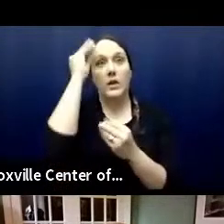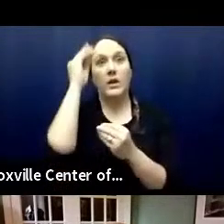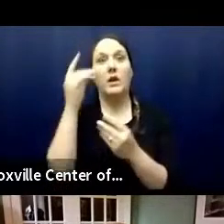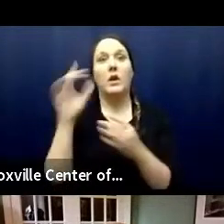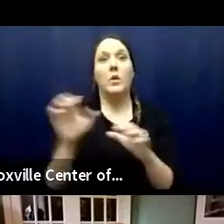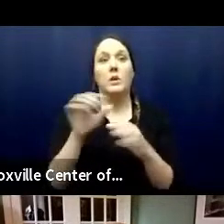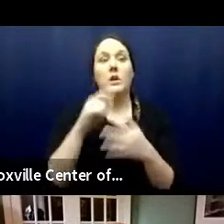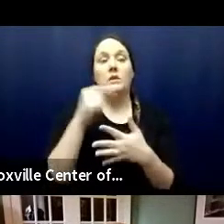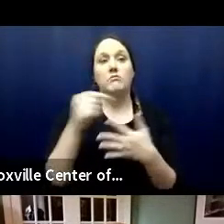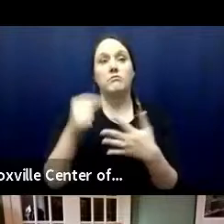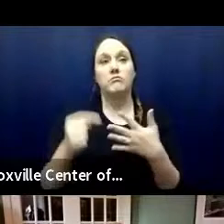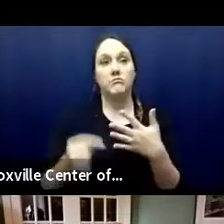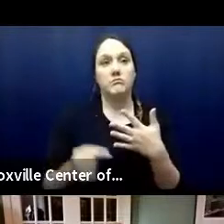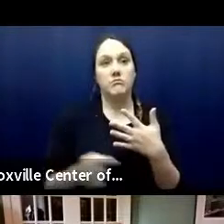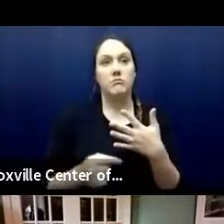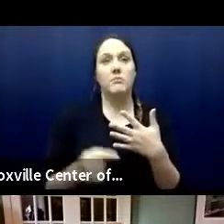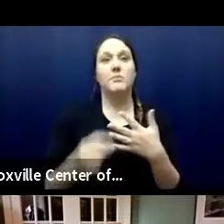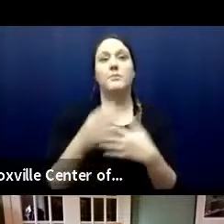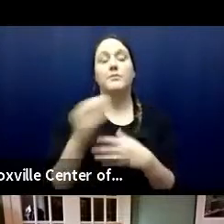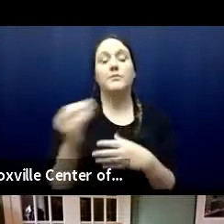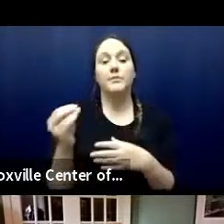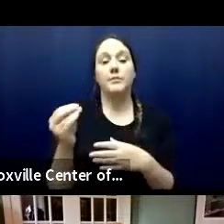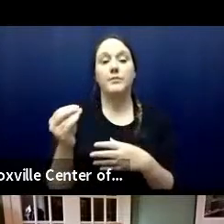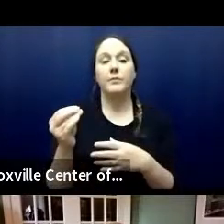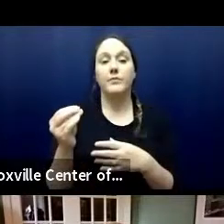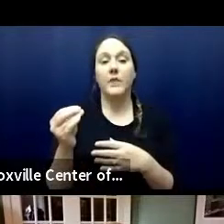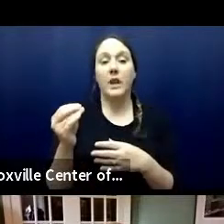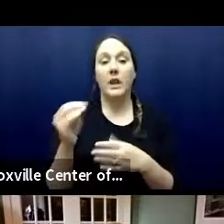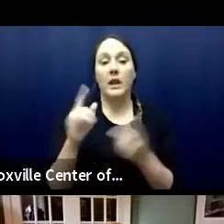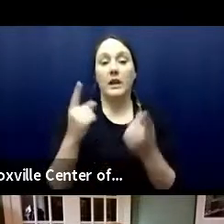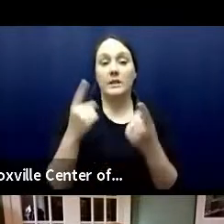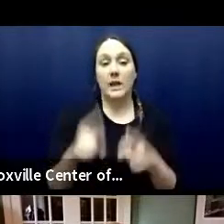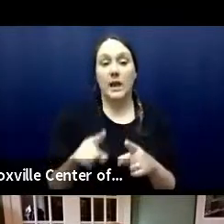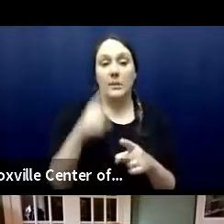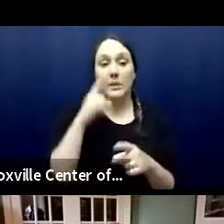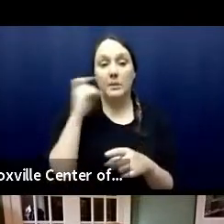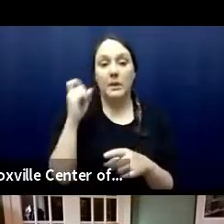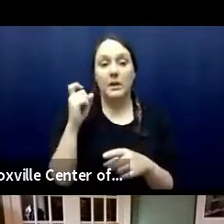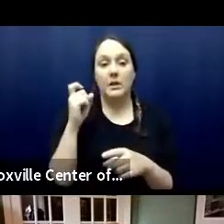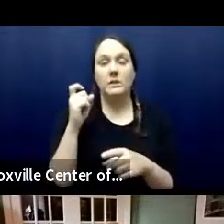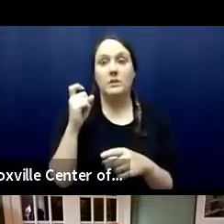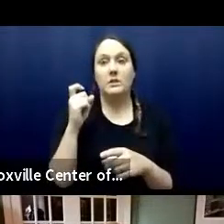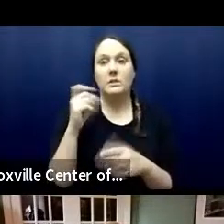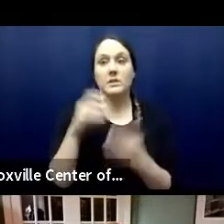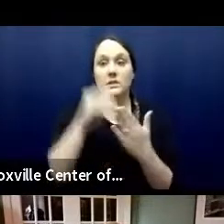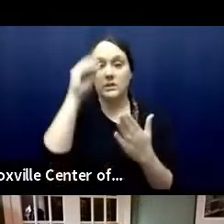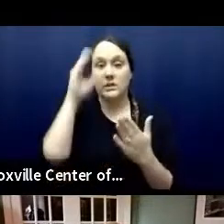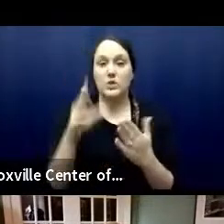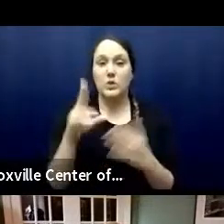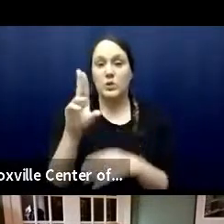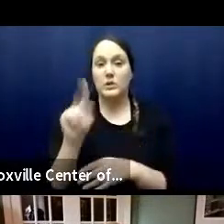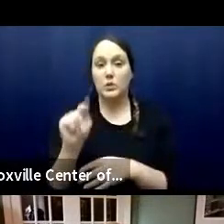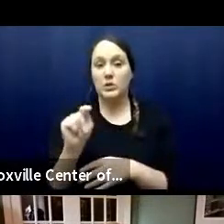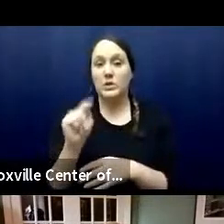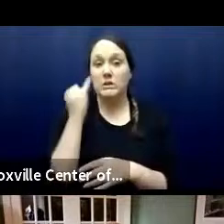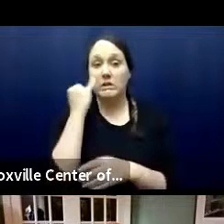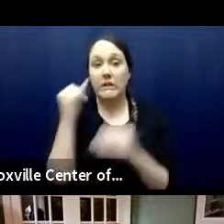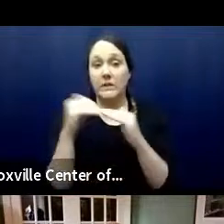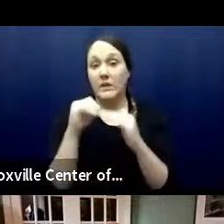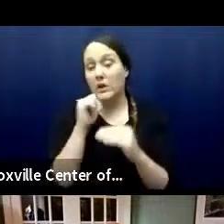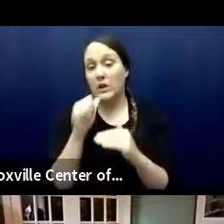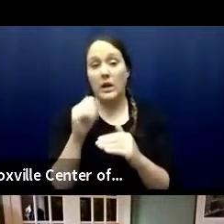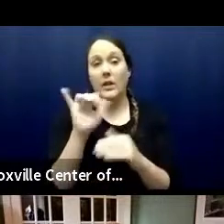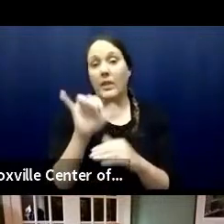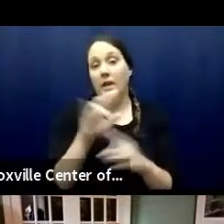all these things, and this is happening because of the students at UT, whether that's fair or not. That would be the